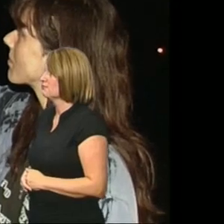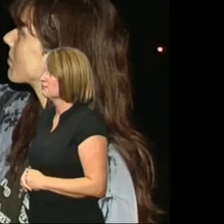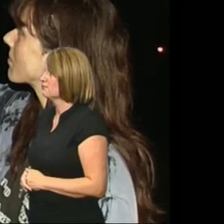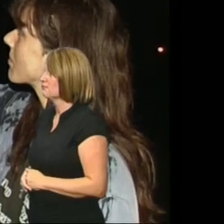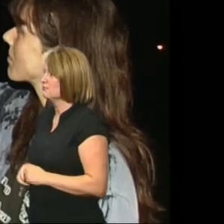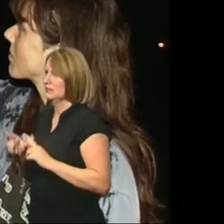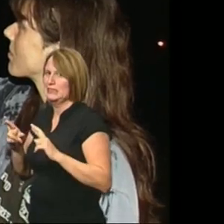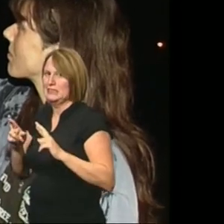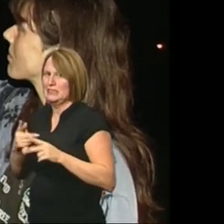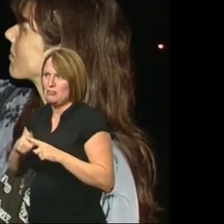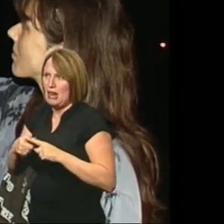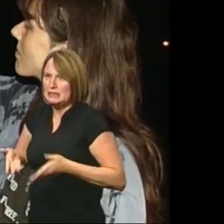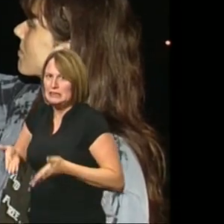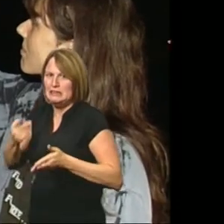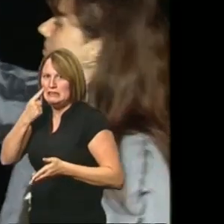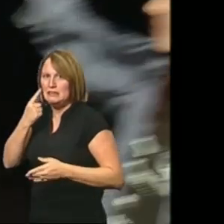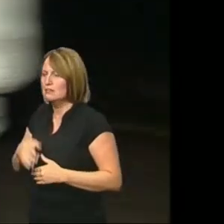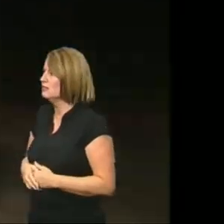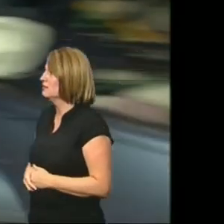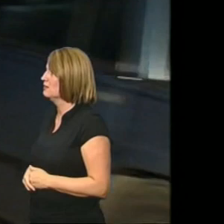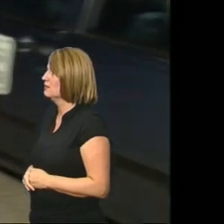And now the moment of truth.